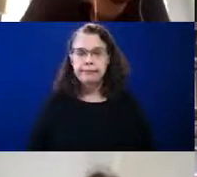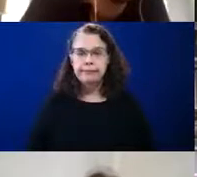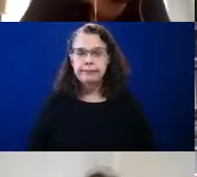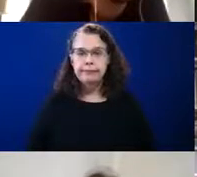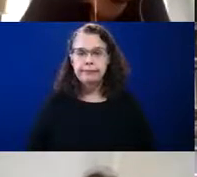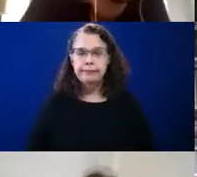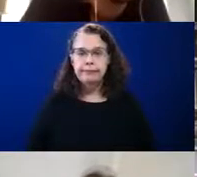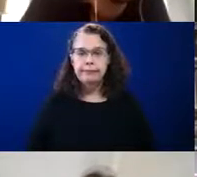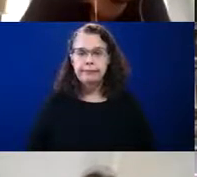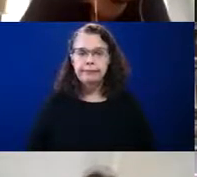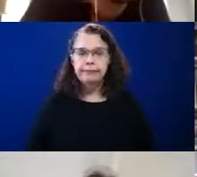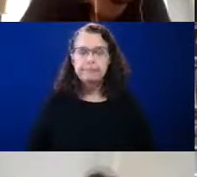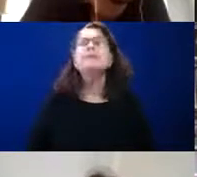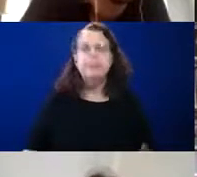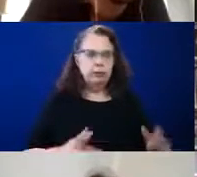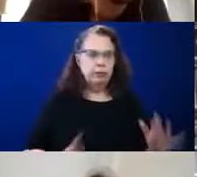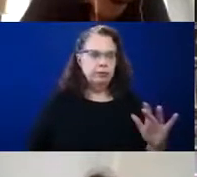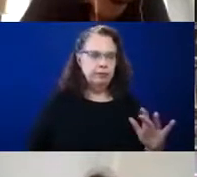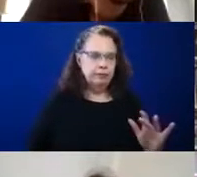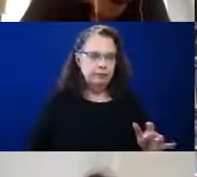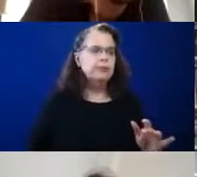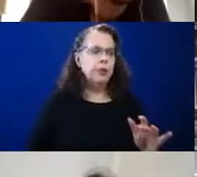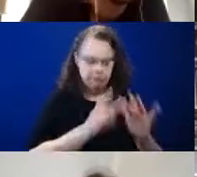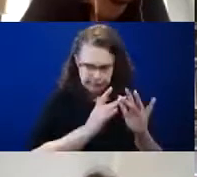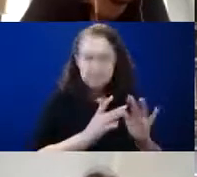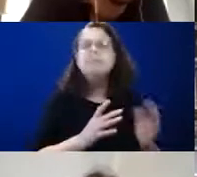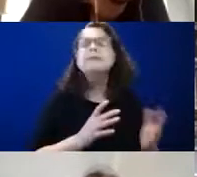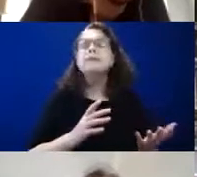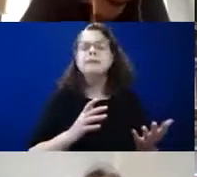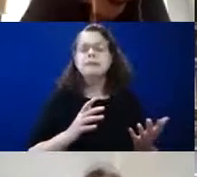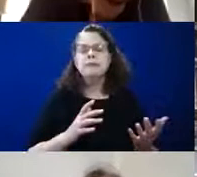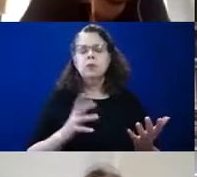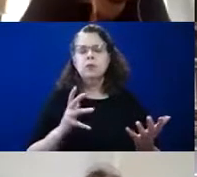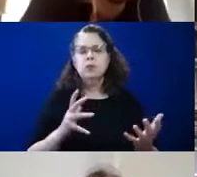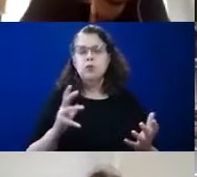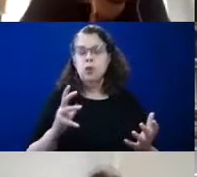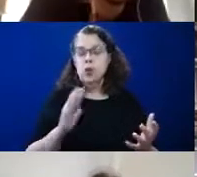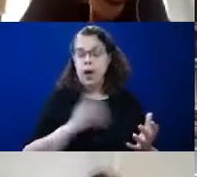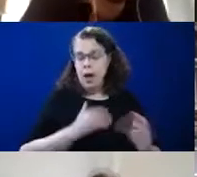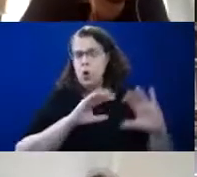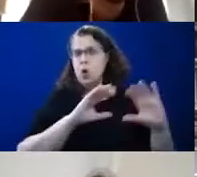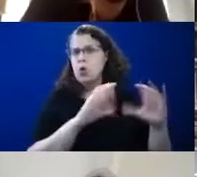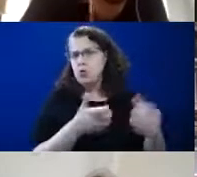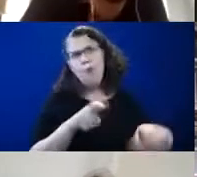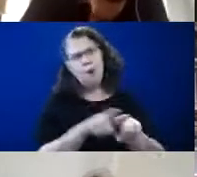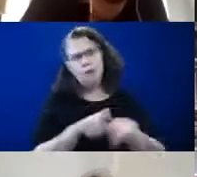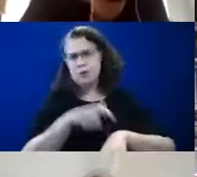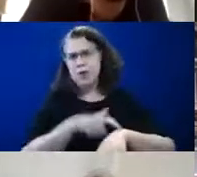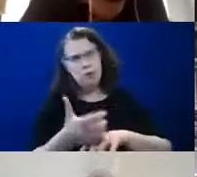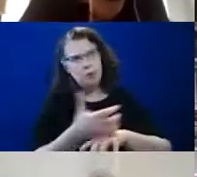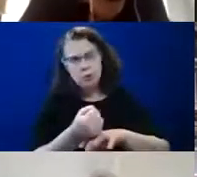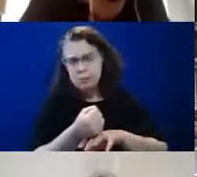Sorry, so I assume as our group, also other two groups just ran out of time because we had so much